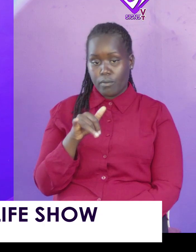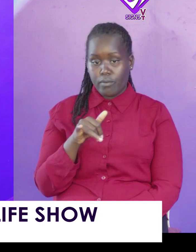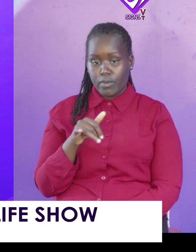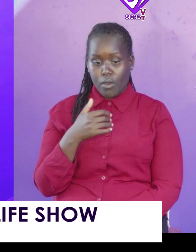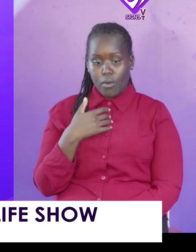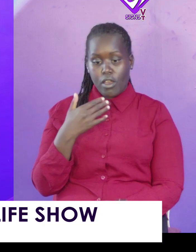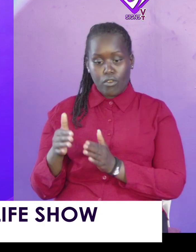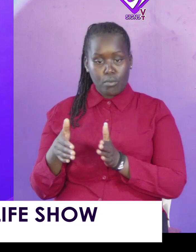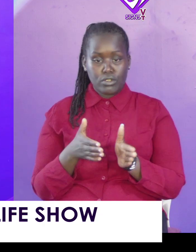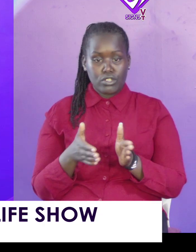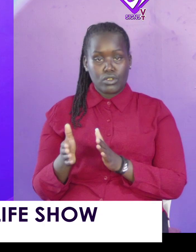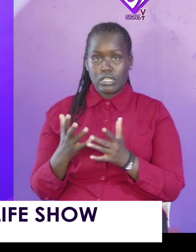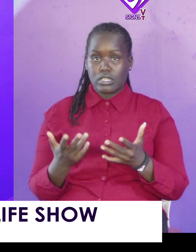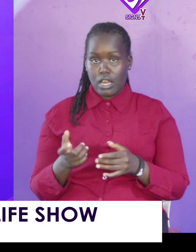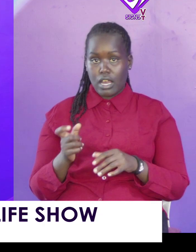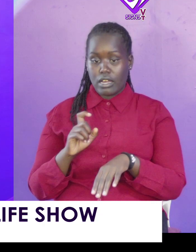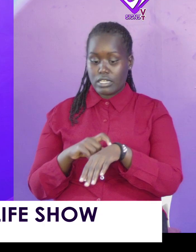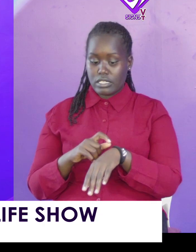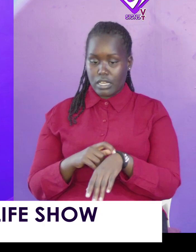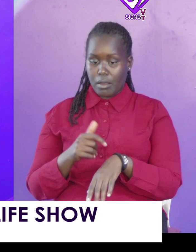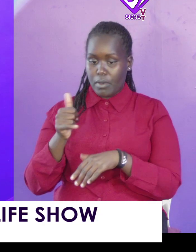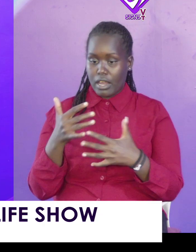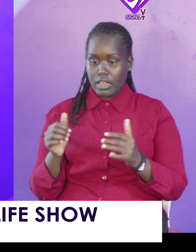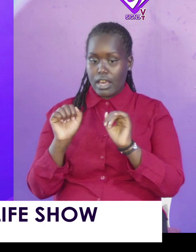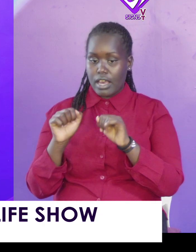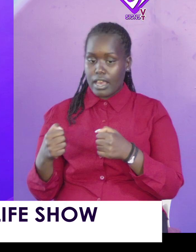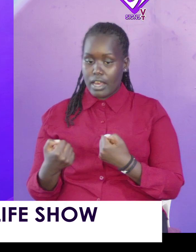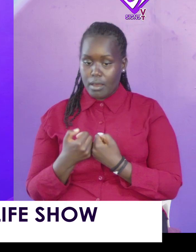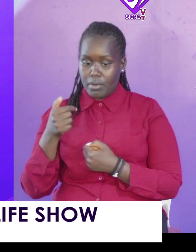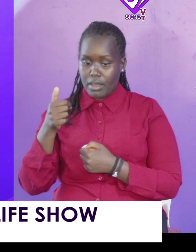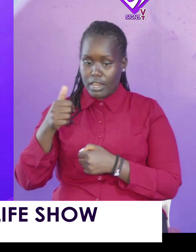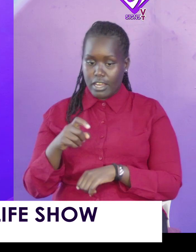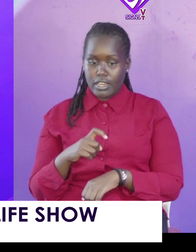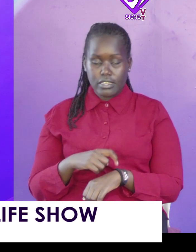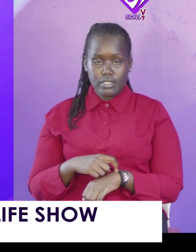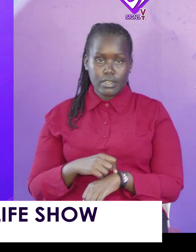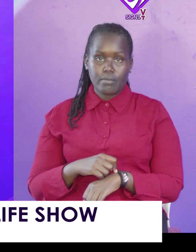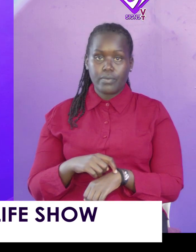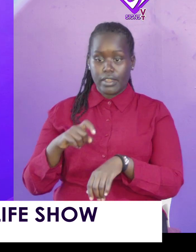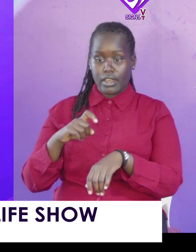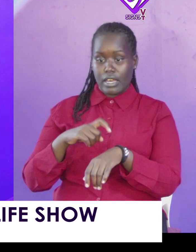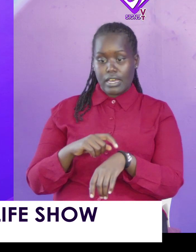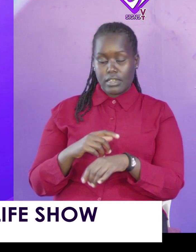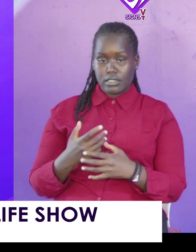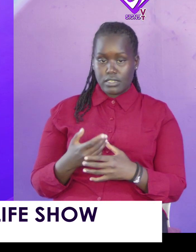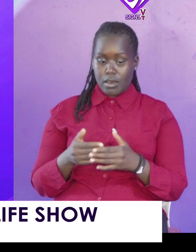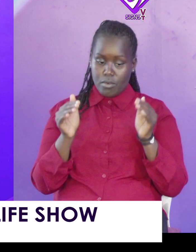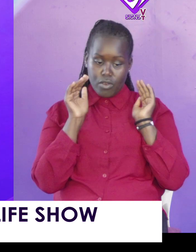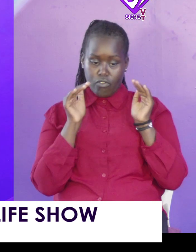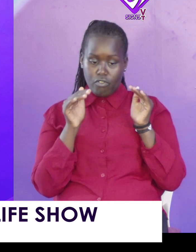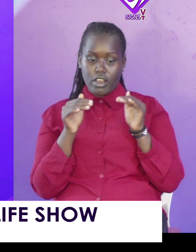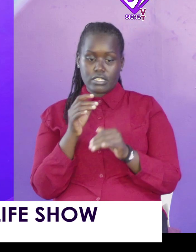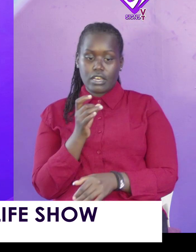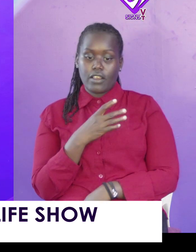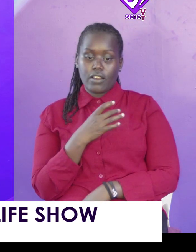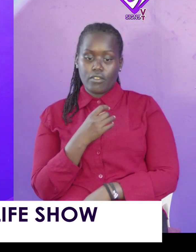an opportunity in time? Anything can happen anytime. Did you know that? The moment you put your mind to fear,